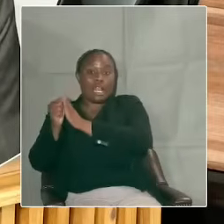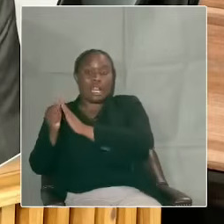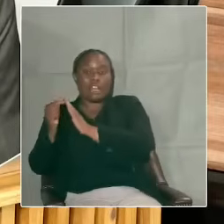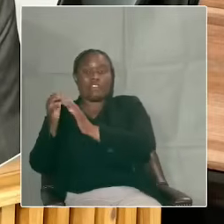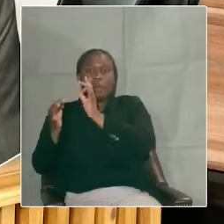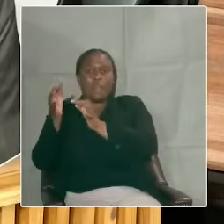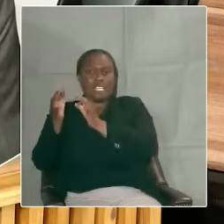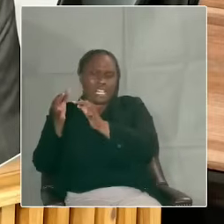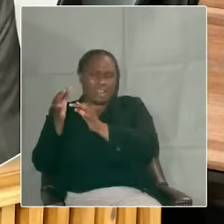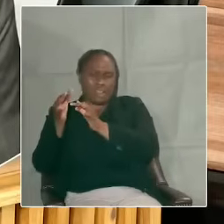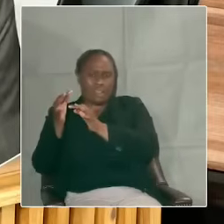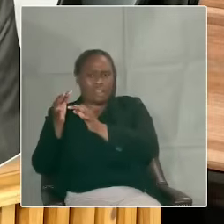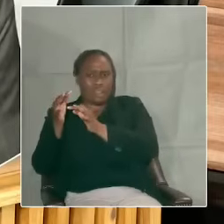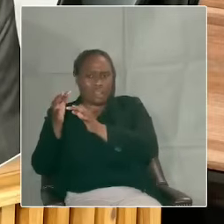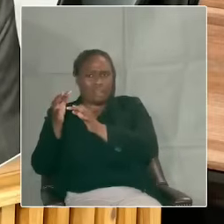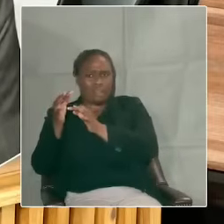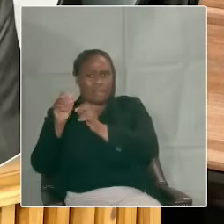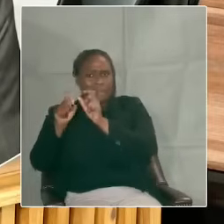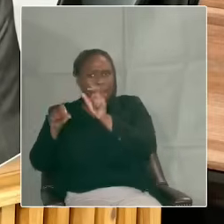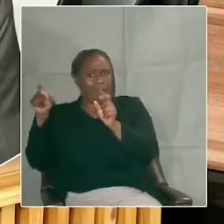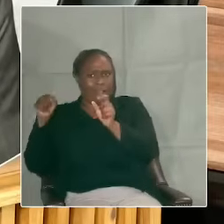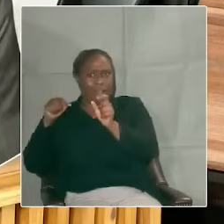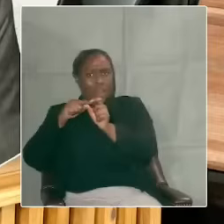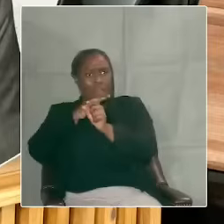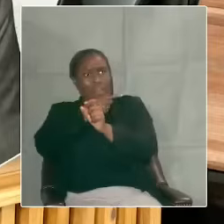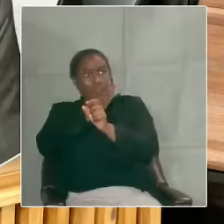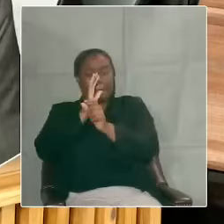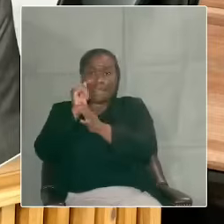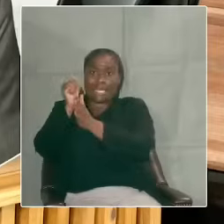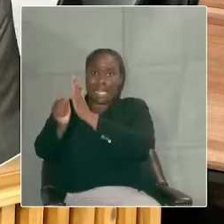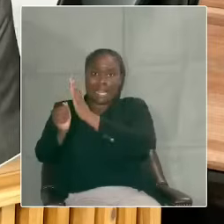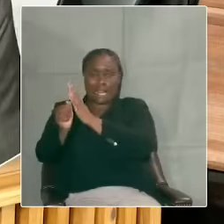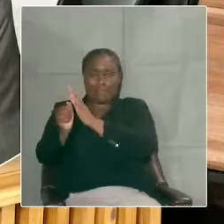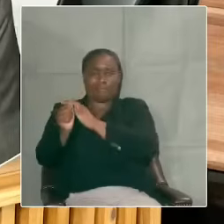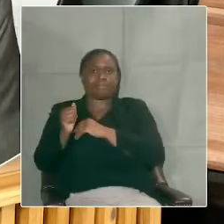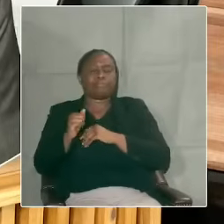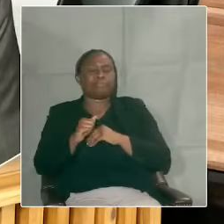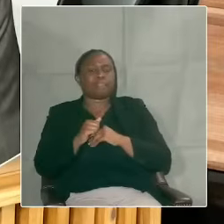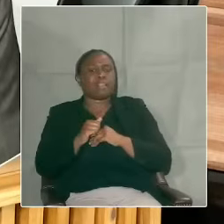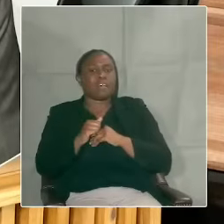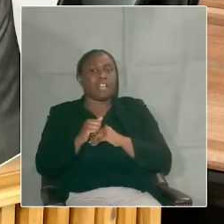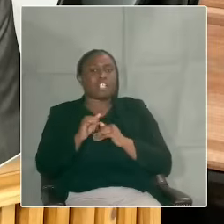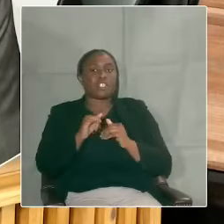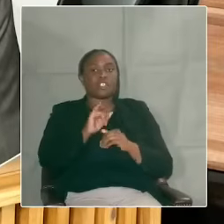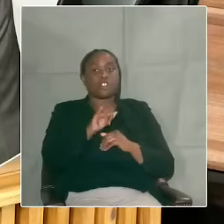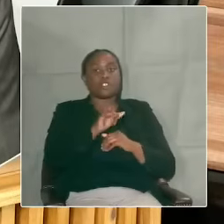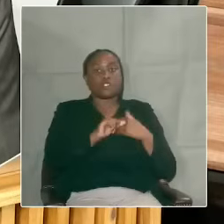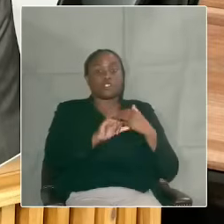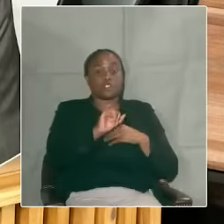The numbers are provided. You'll see it says from July